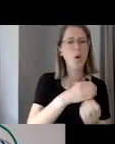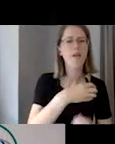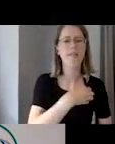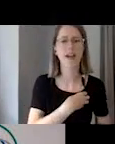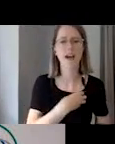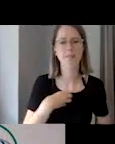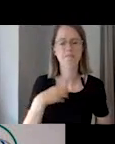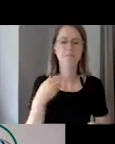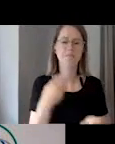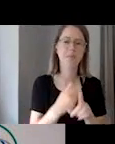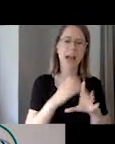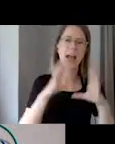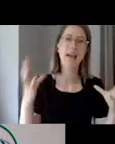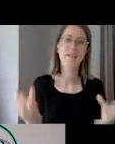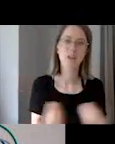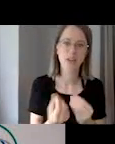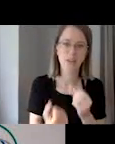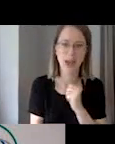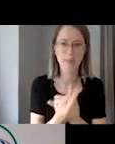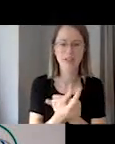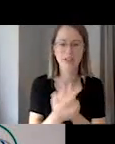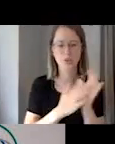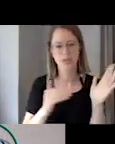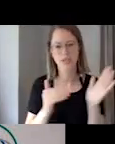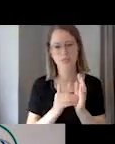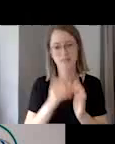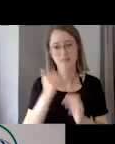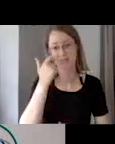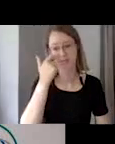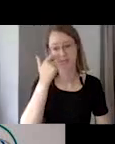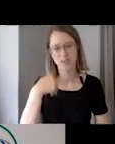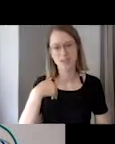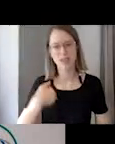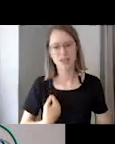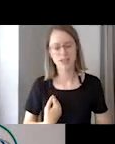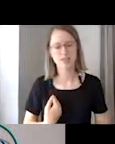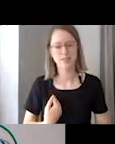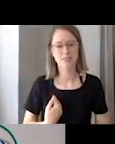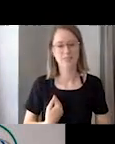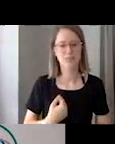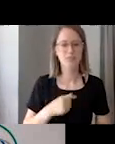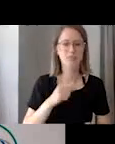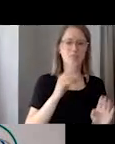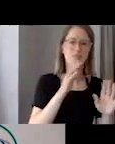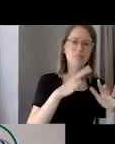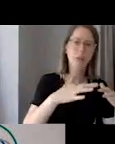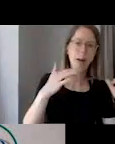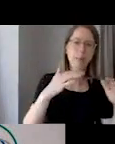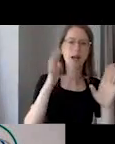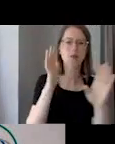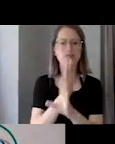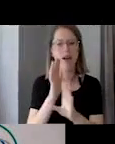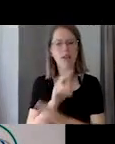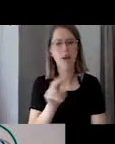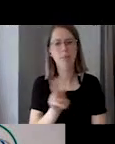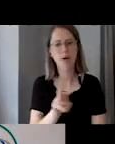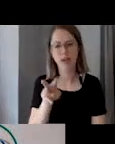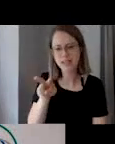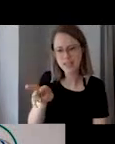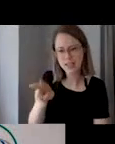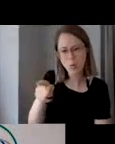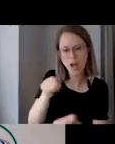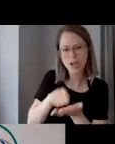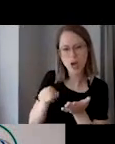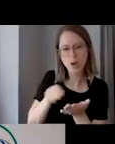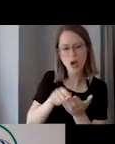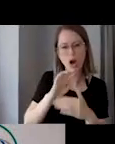affects everything that happens in New Zealand. It's in called public and private environments. I see a note, one of the calls about